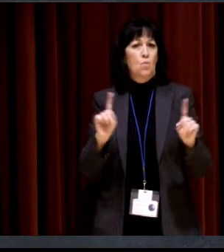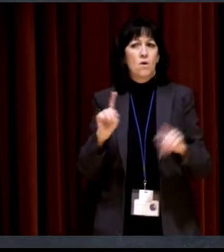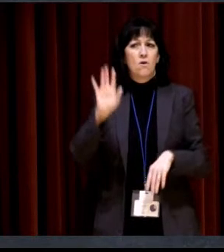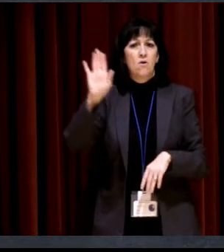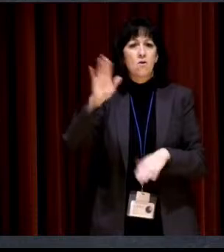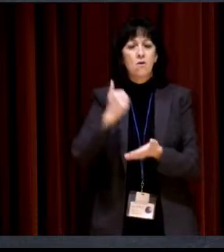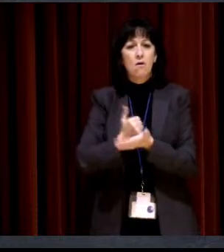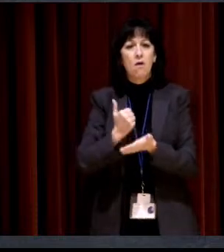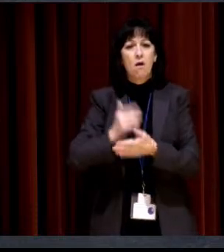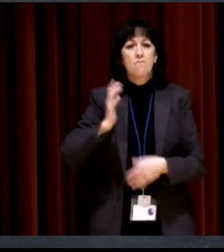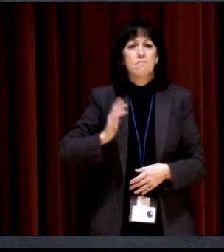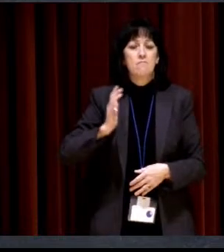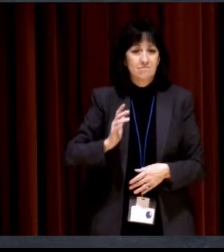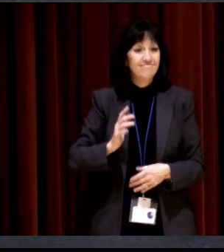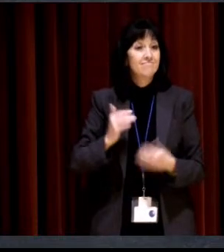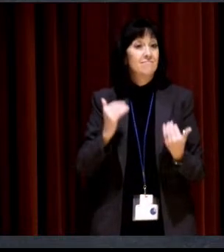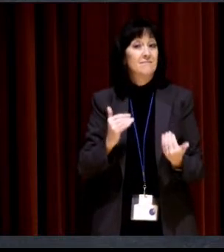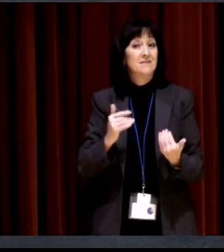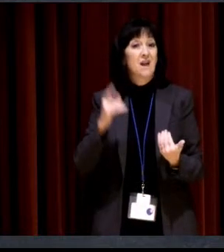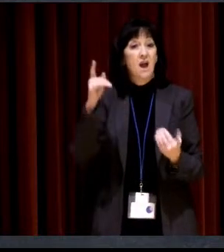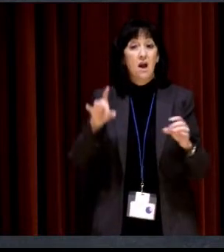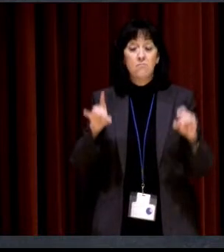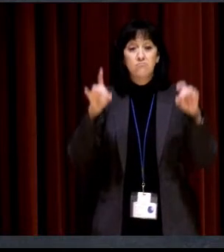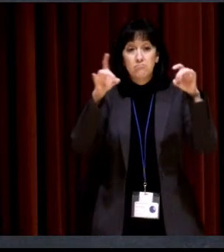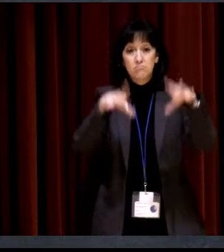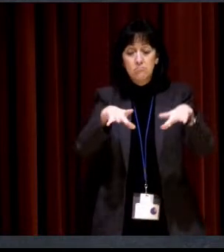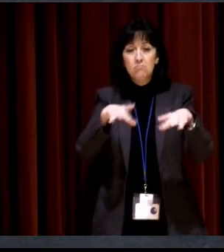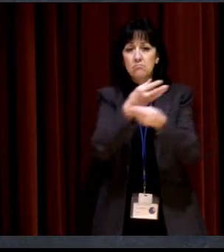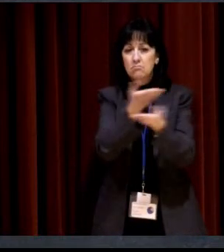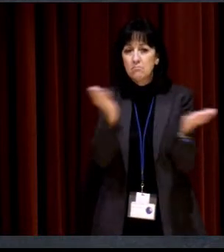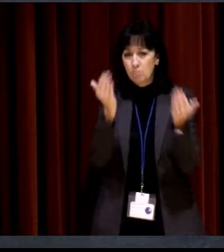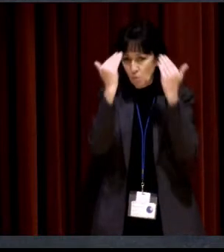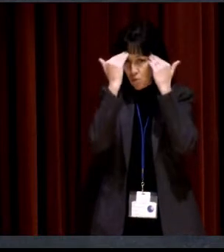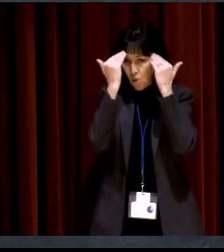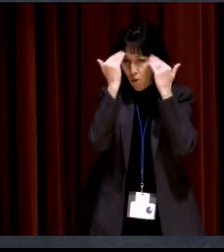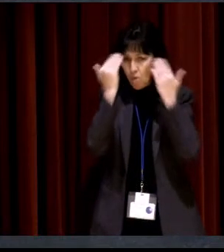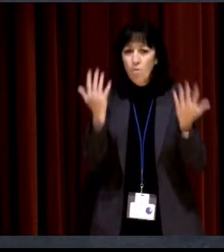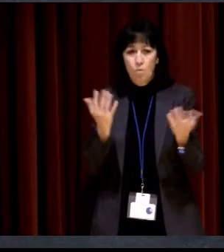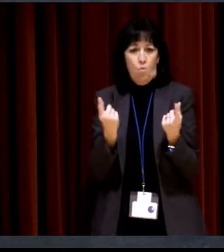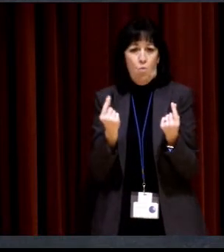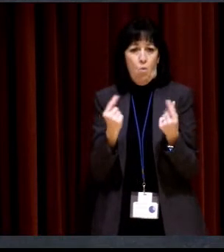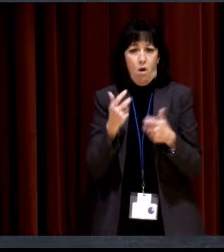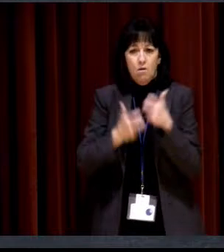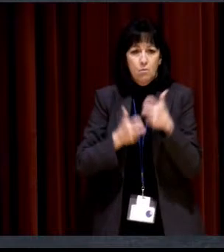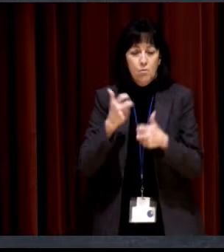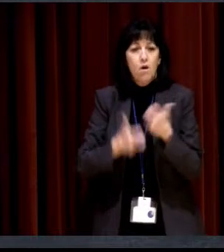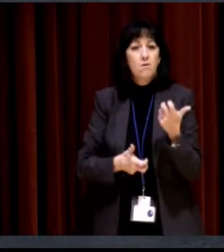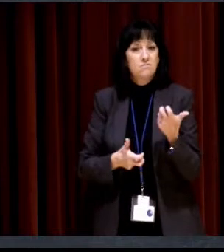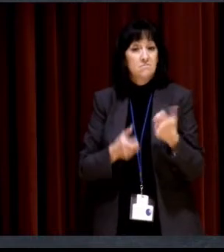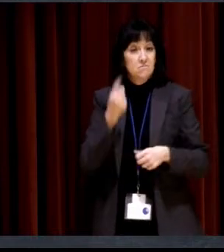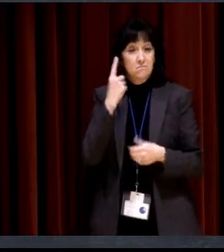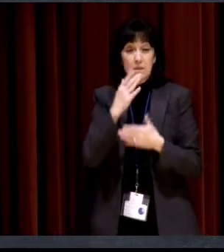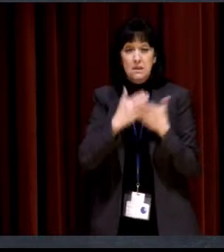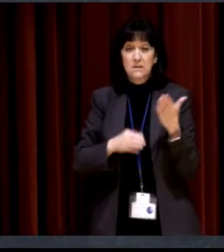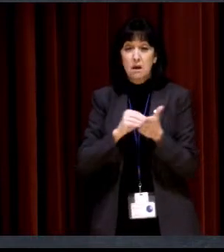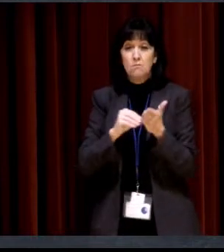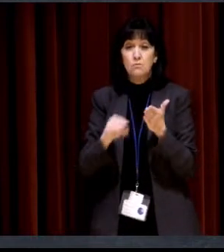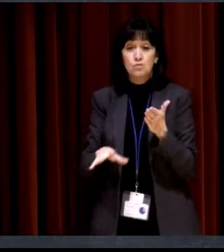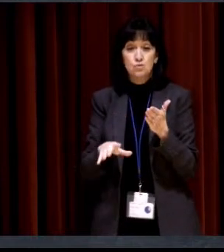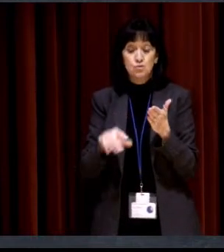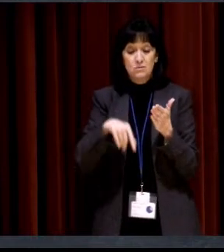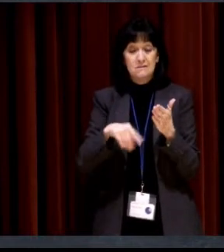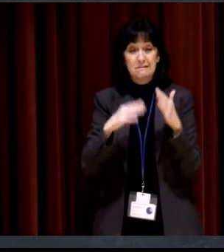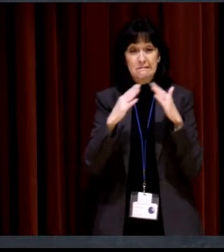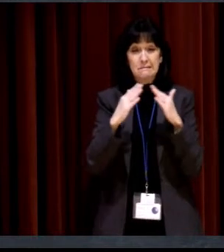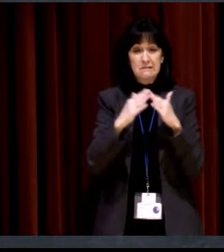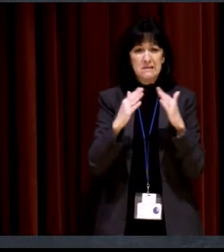school, particularly populations that historically have been discriminated against here in our state and across the country. We were